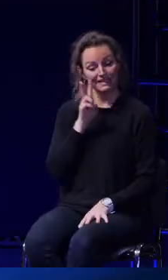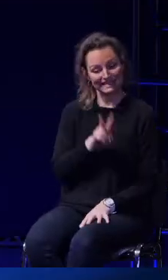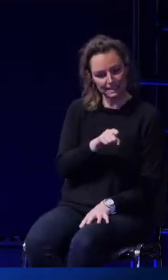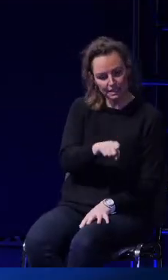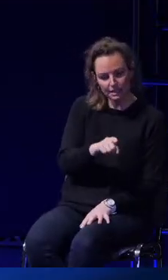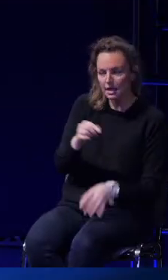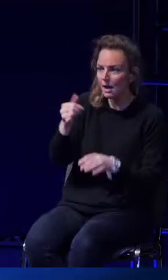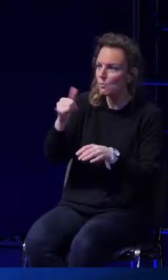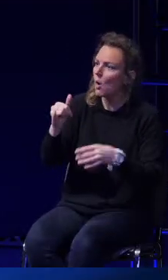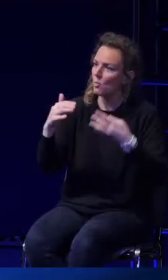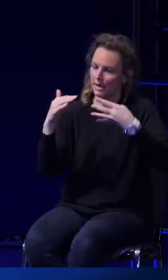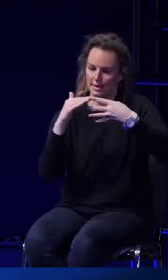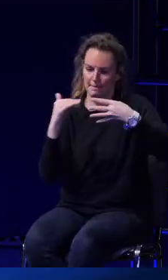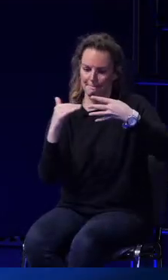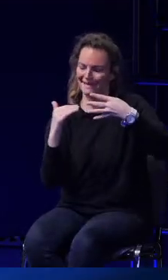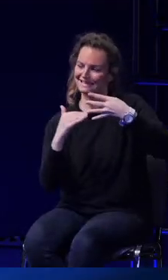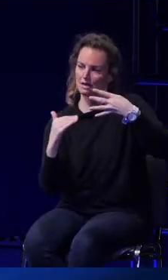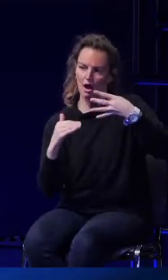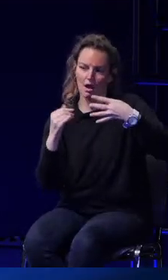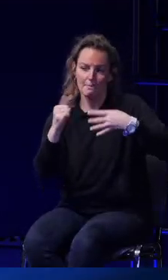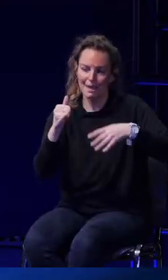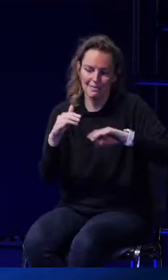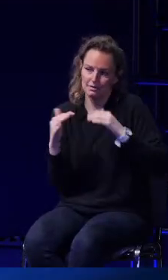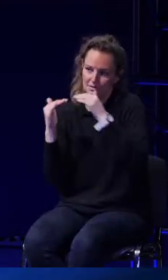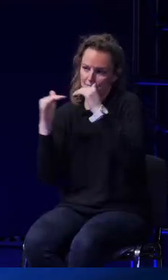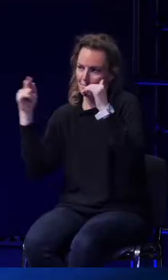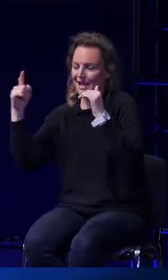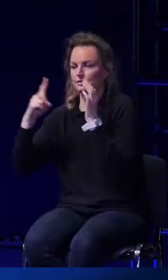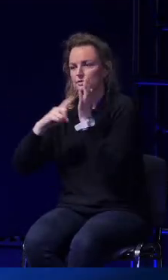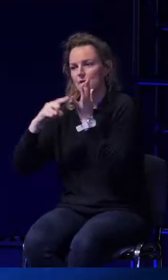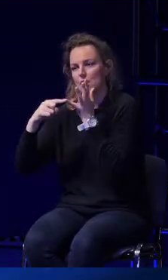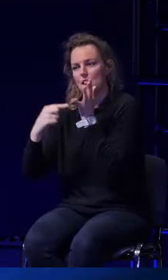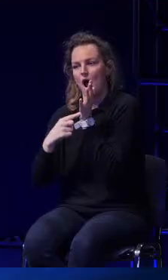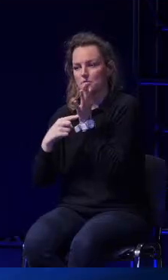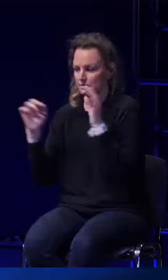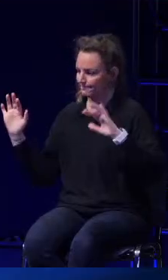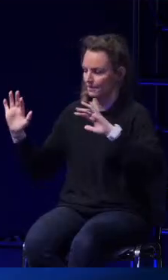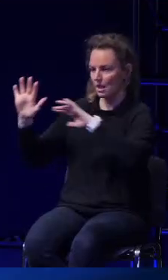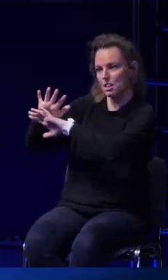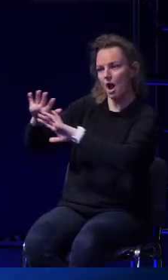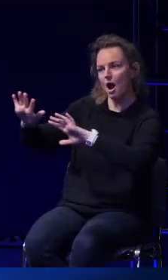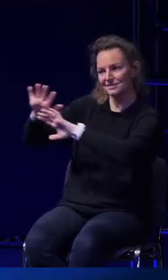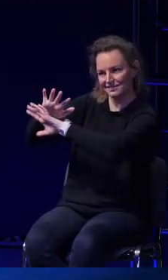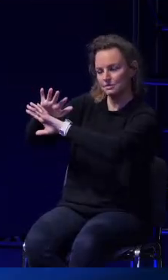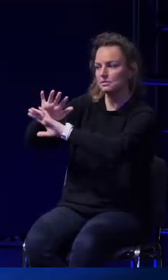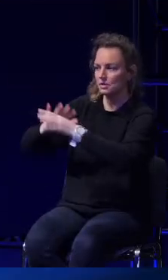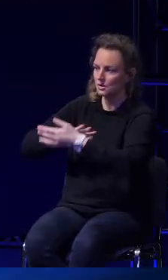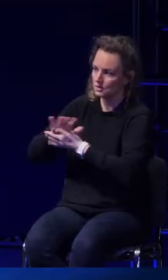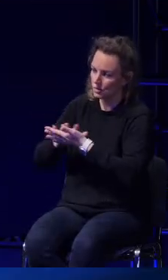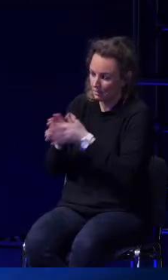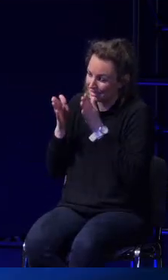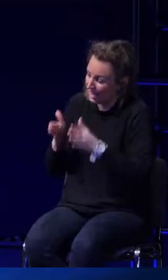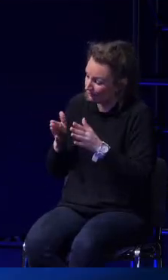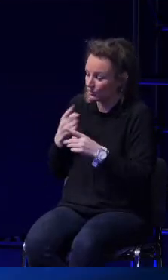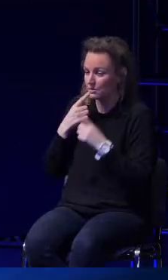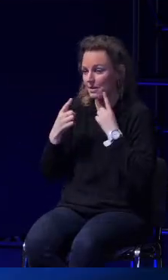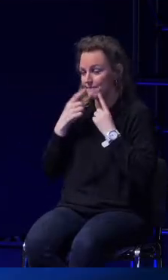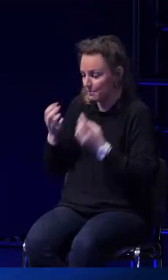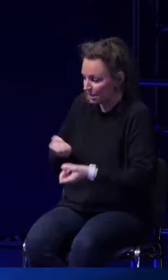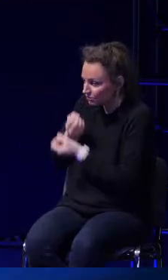with the LUT that's been built in anyway. So we have to make sure that once it all goes through the DIT, that it actually is the way we want it to